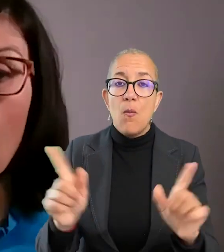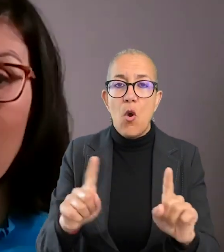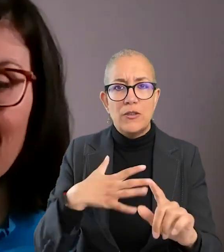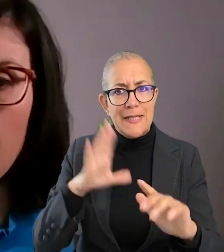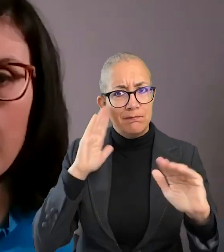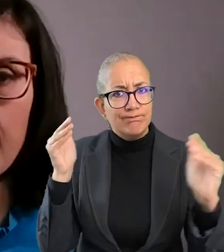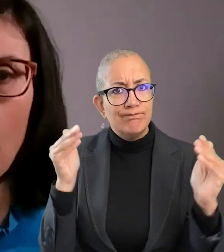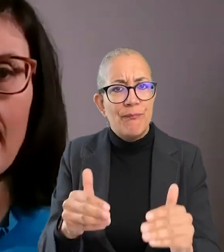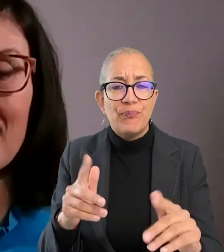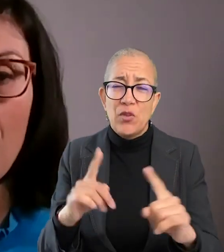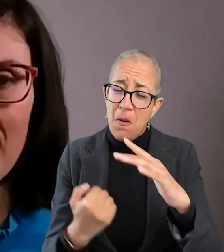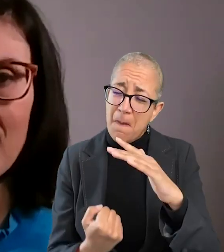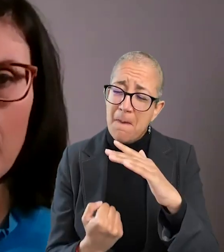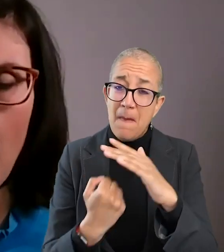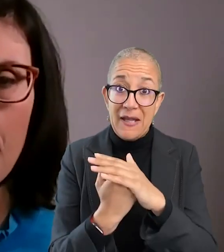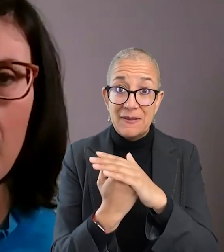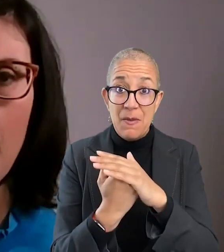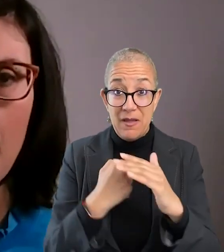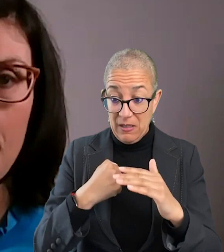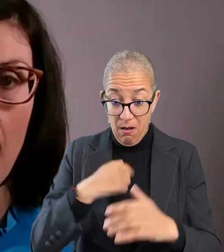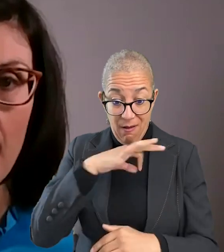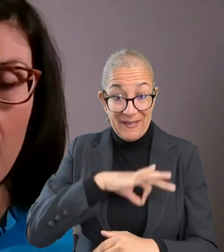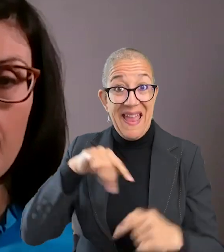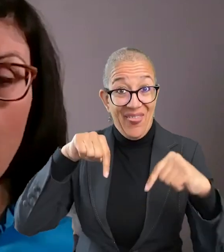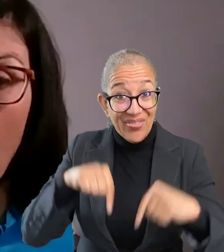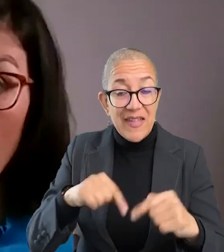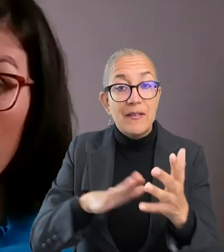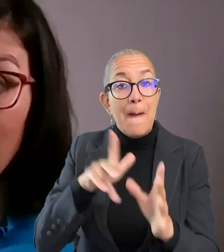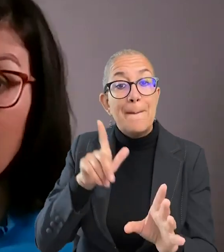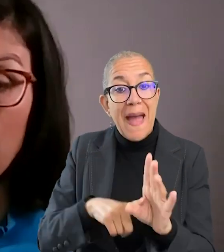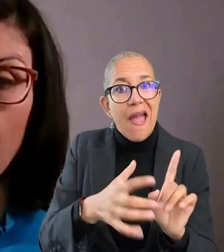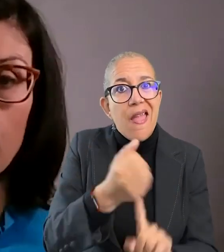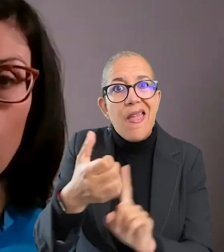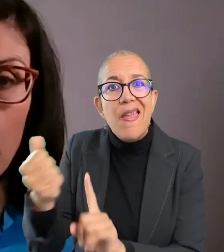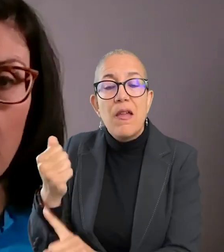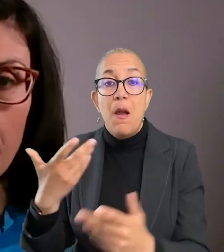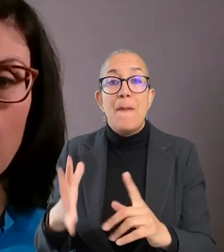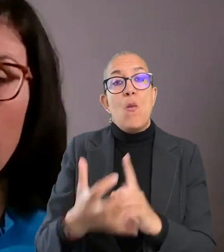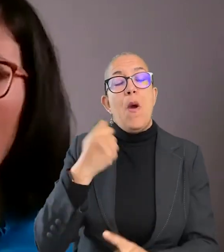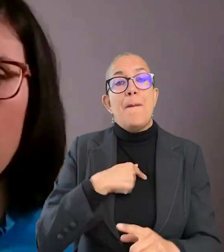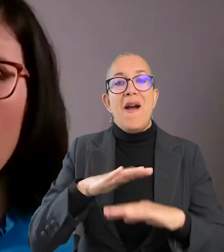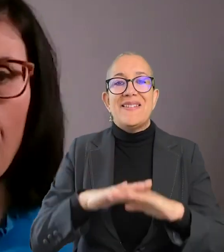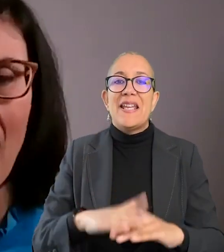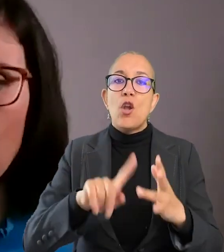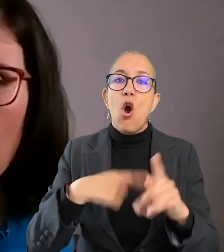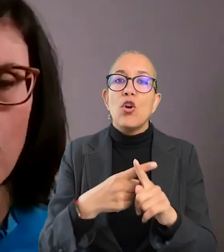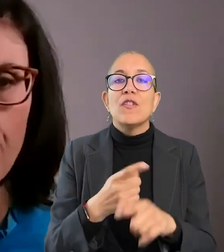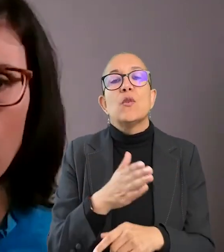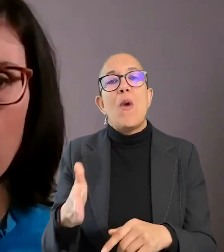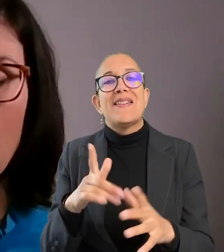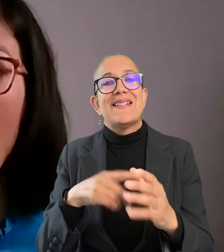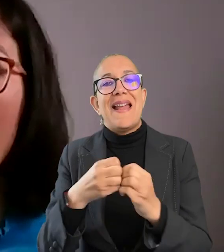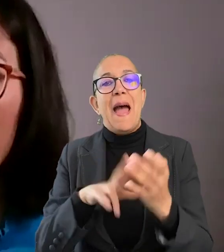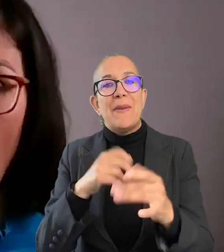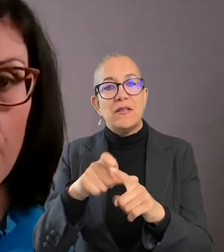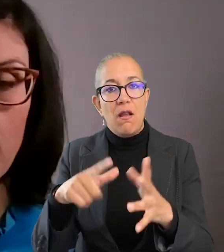focus on maximising our gains this coming May. I won my seat of Oxford West and Abingdon by winning over thousands of